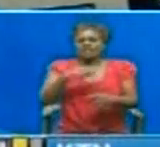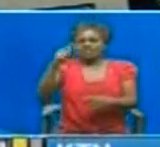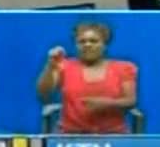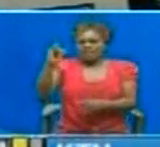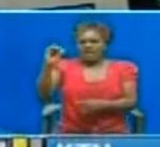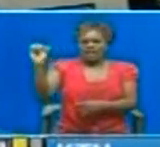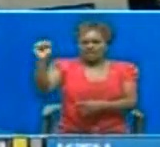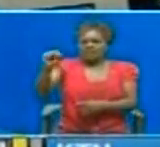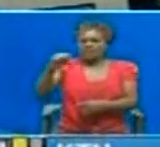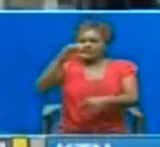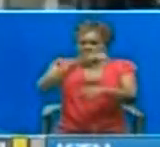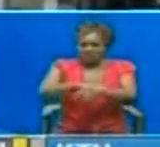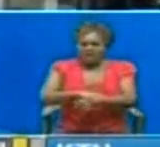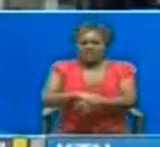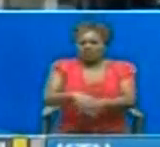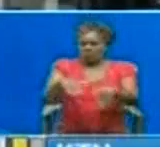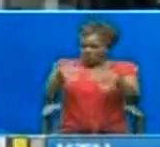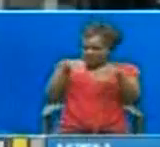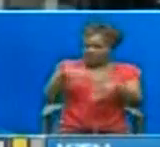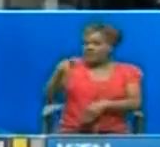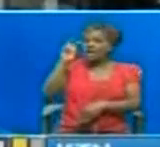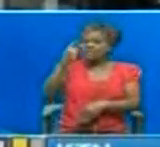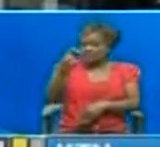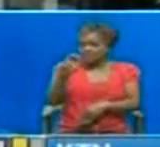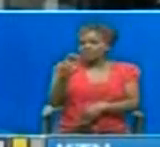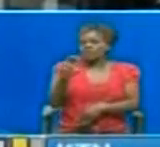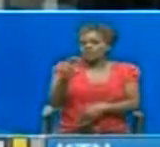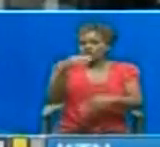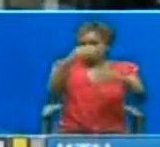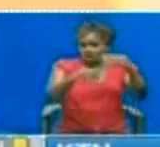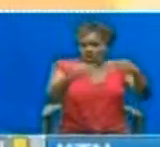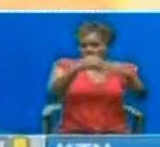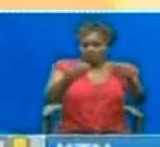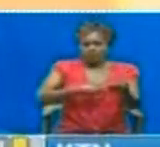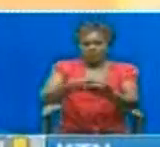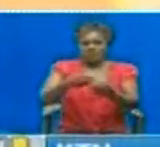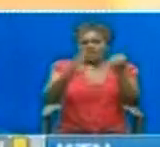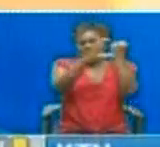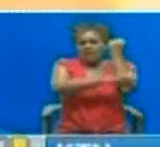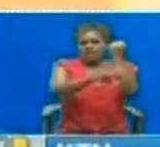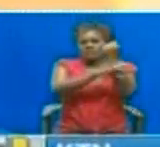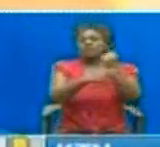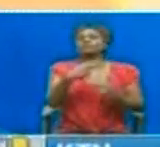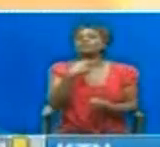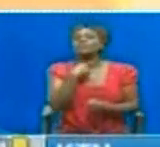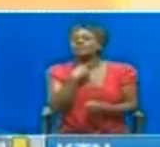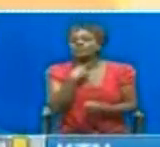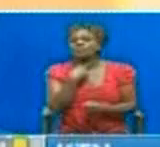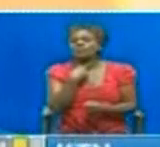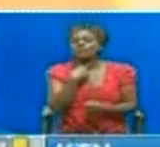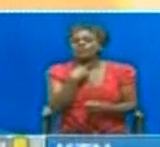Securities Exchange take a wait-and-see approach, limiting dollar supply. The capital gains tax might